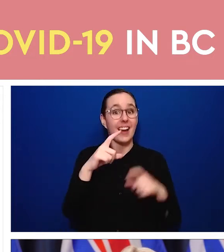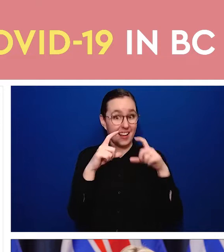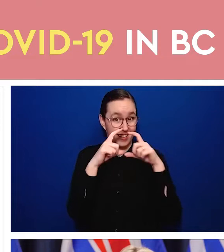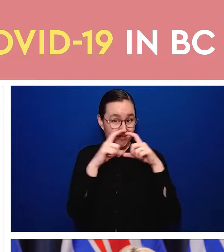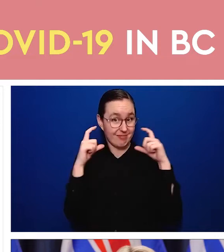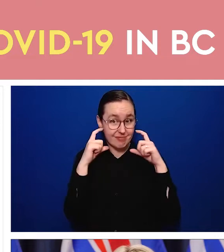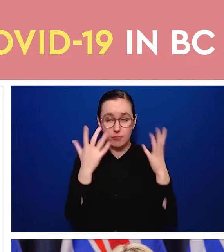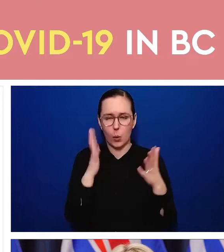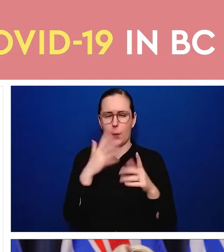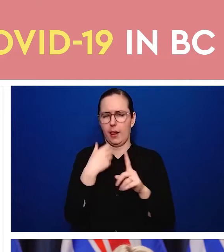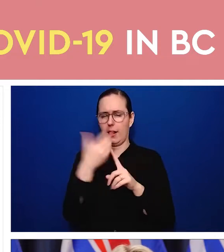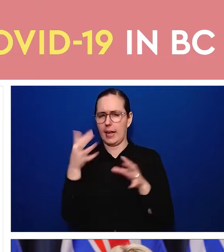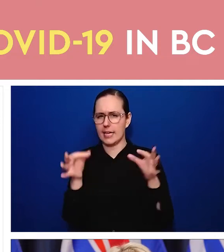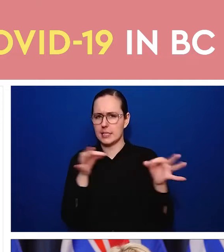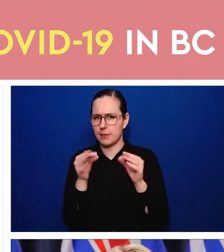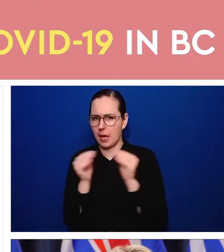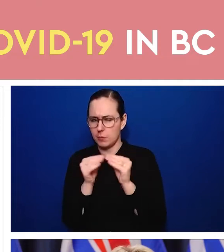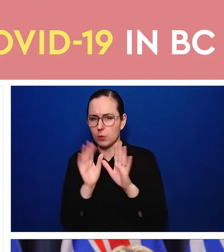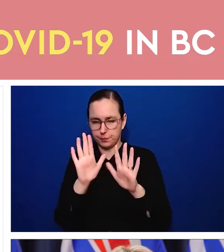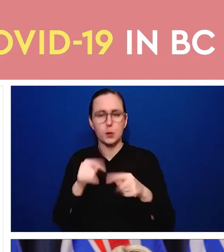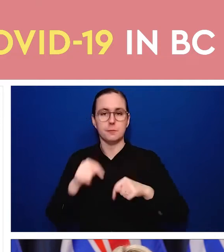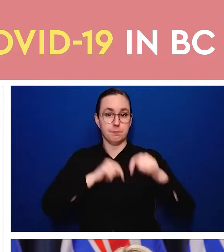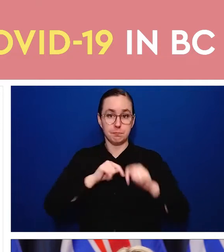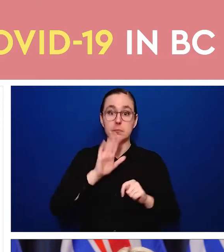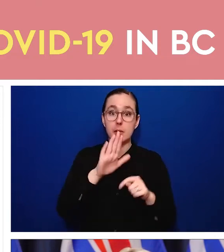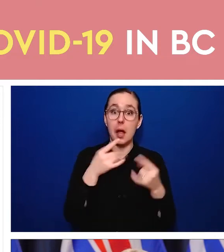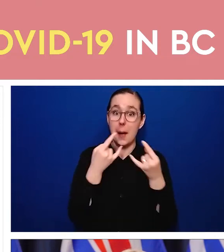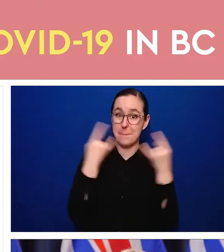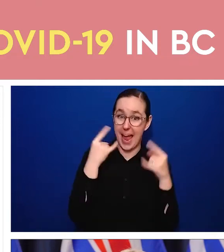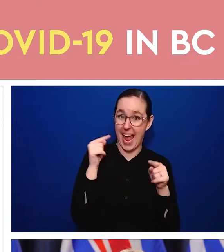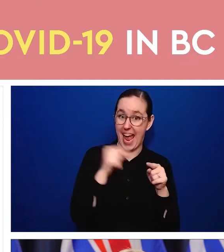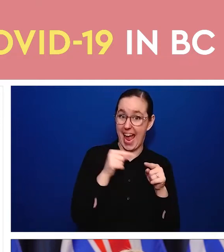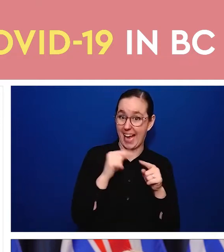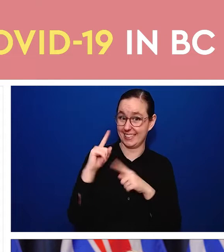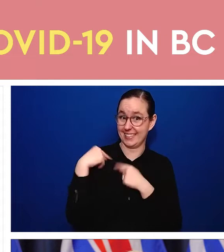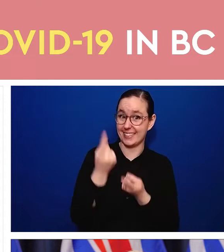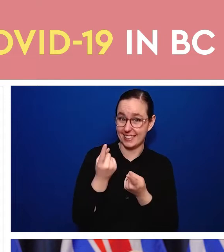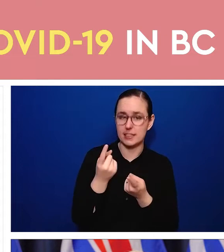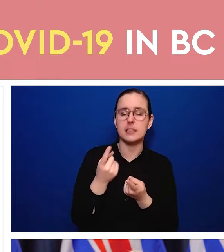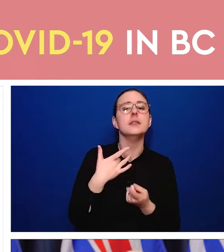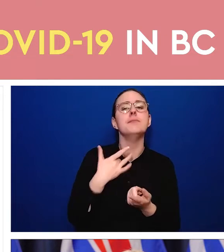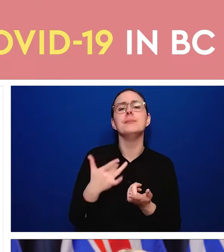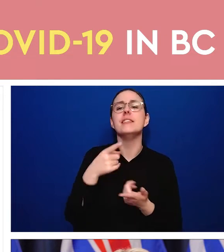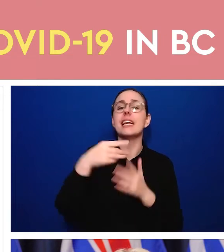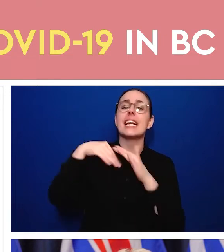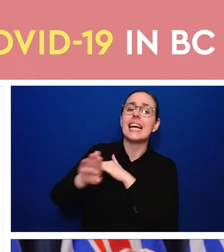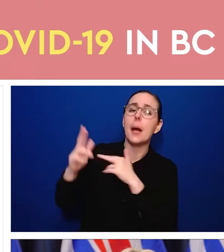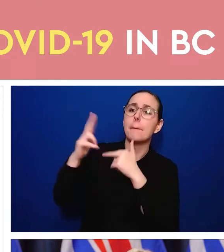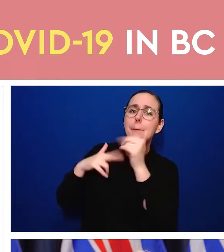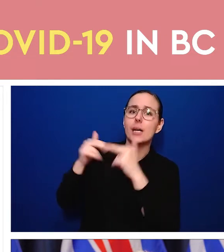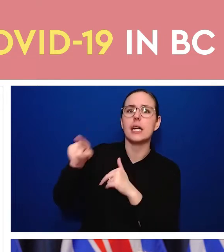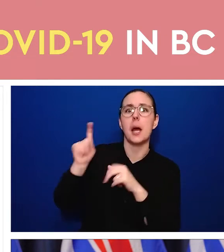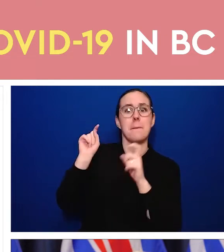no longer be mandatory in those broad ranges of indoor environments that this order sets out.